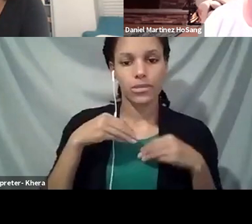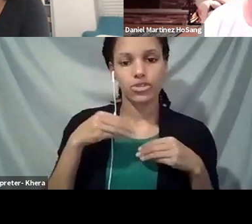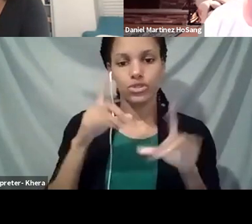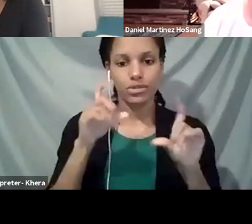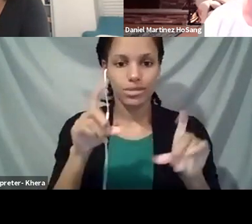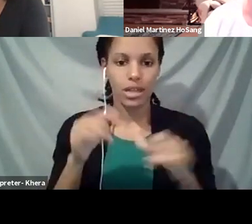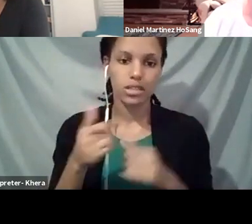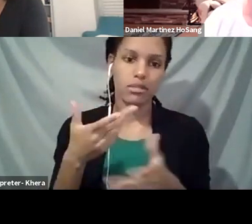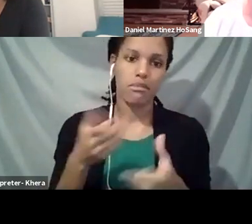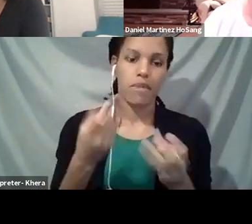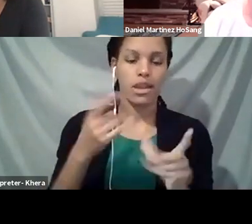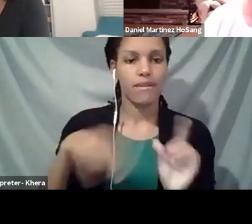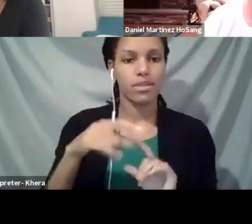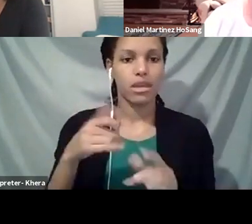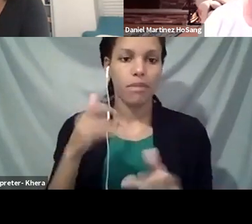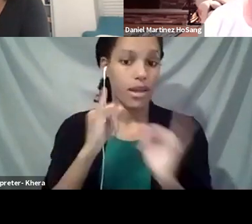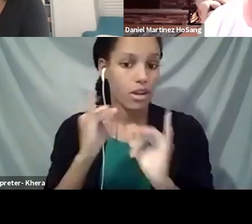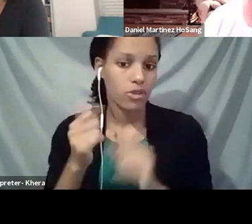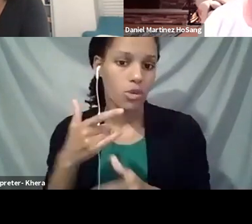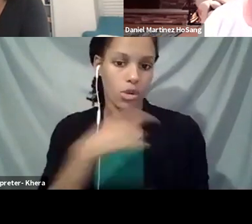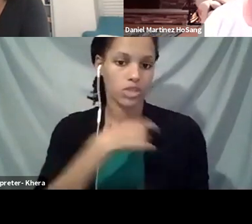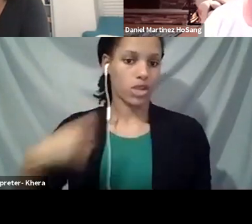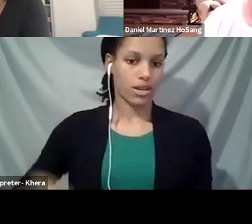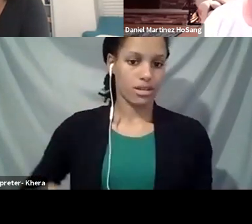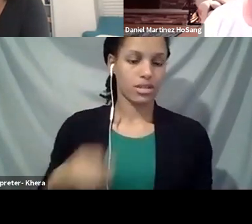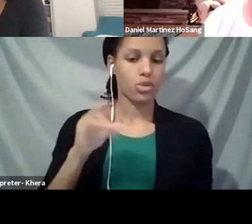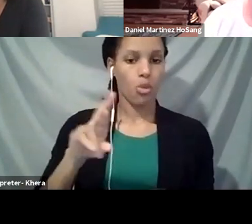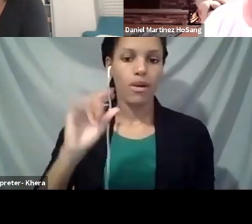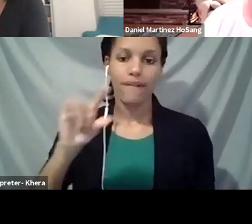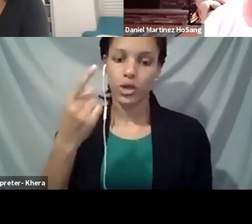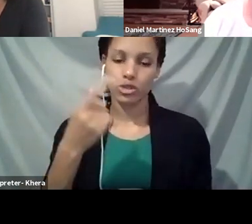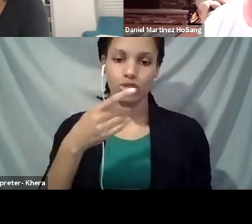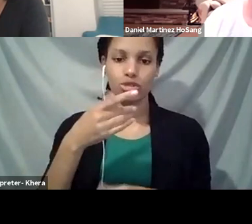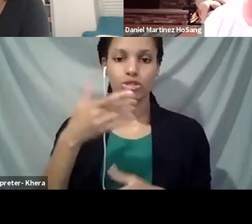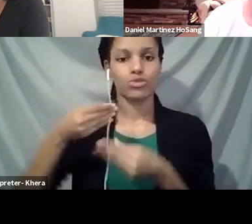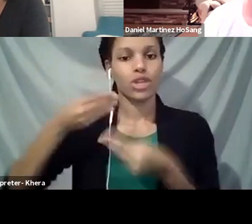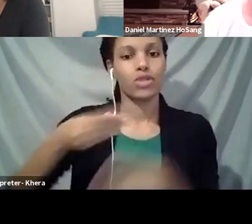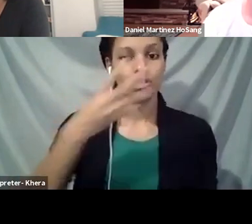were Chinese, and a lot of them were first-generation immigrants, but not all of them.